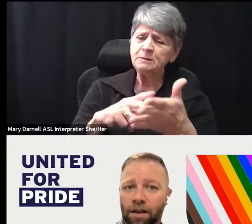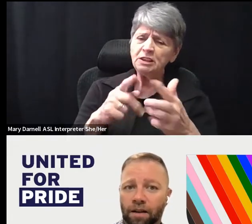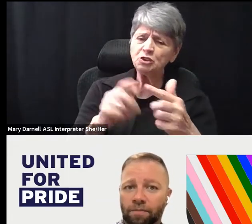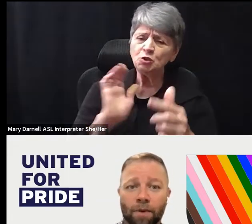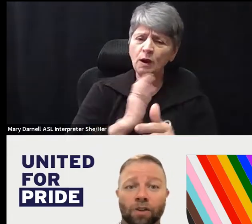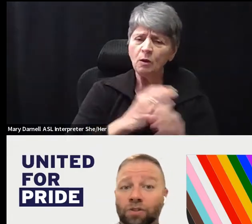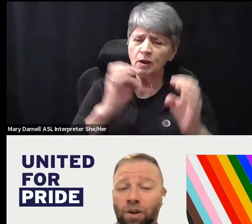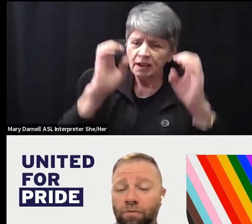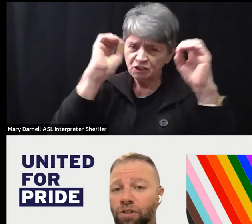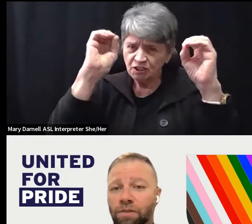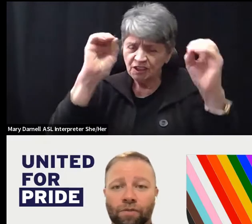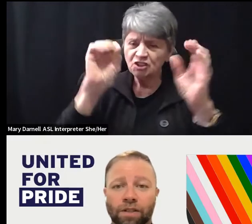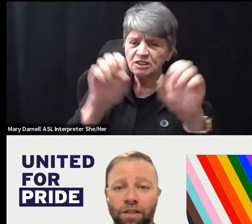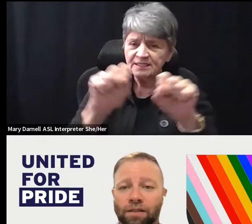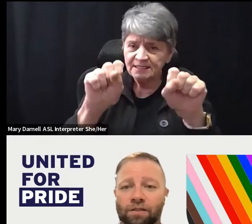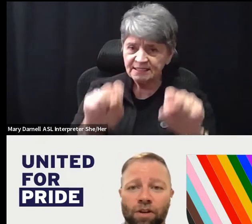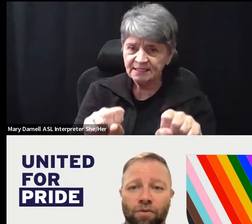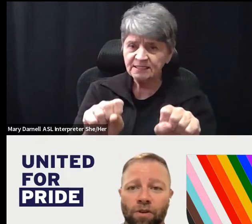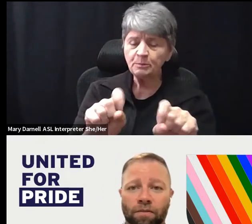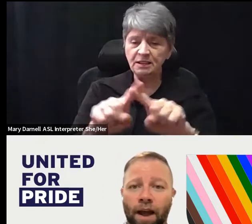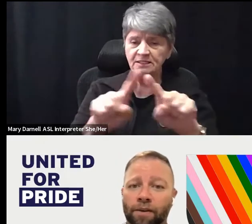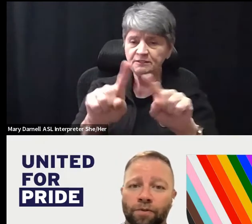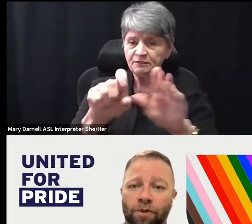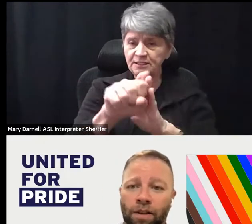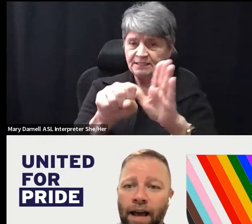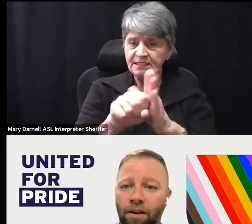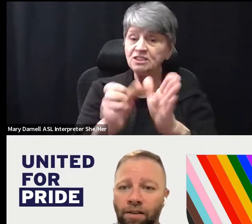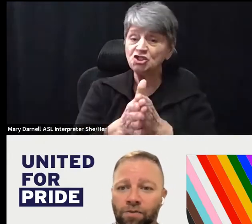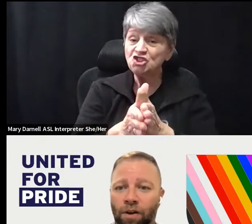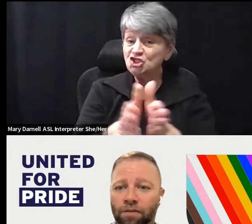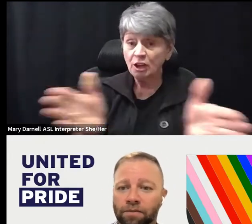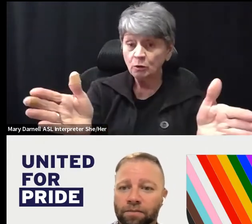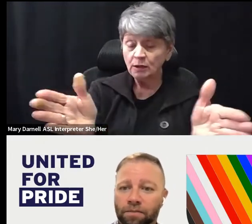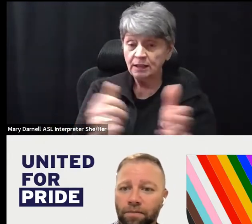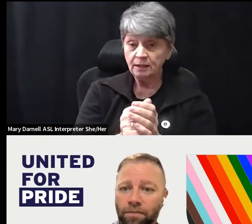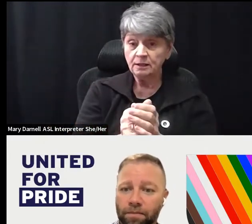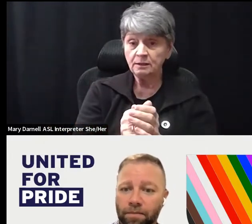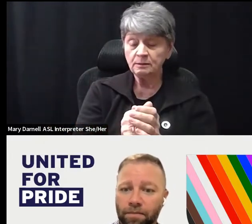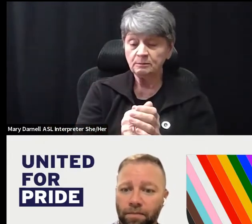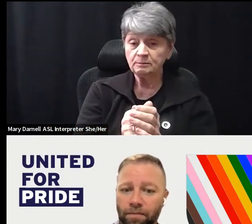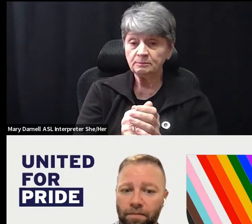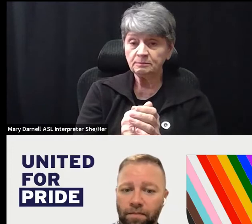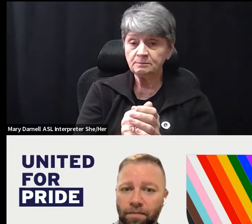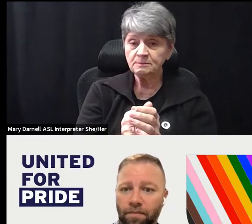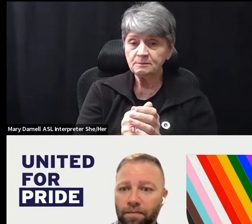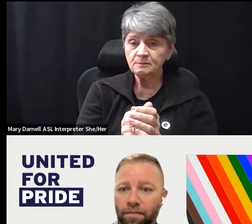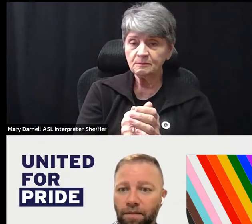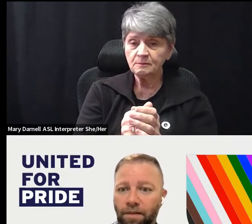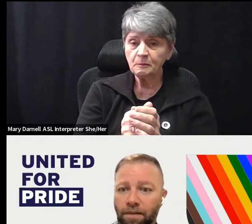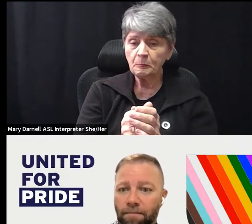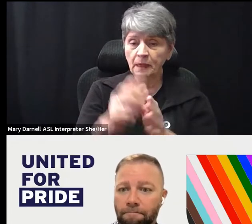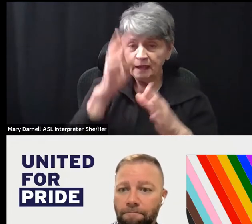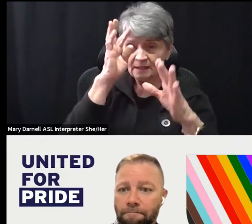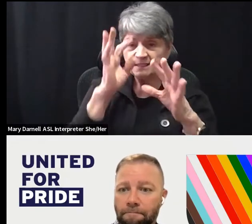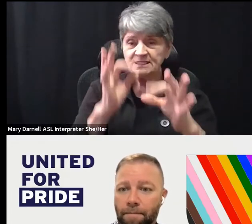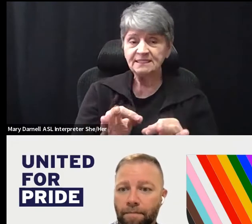and maybe also, you know, just different states in general? And Alex, feel free to add on as well. Yeah, the decision is